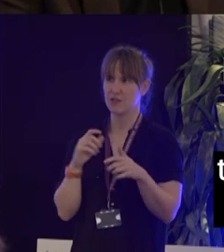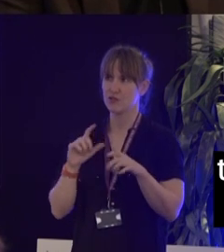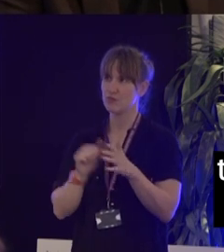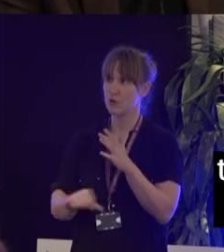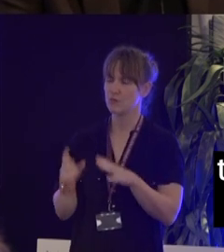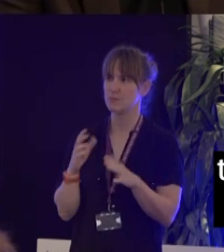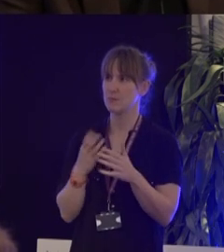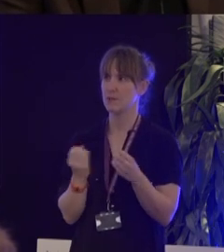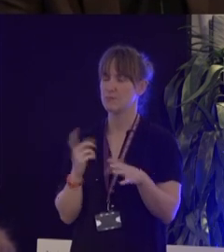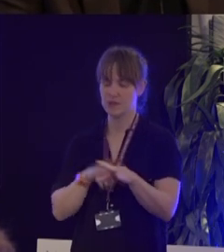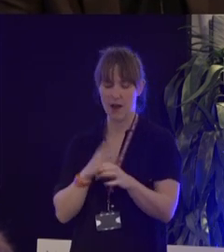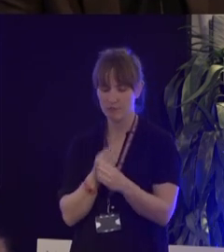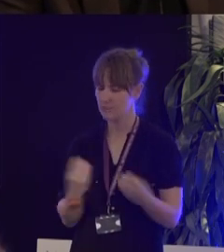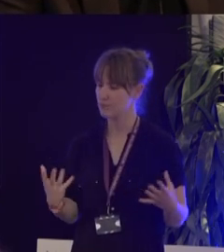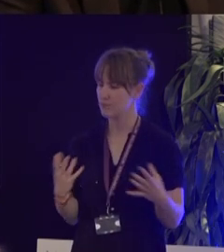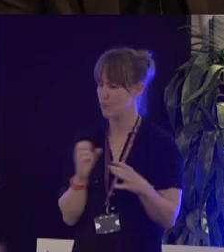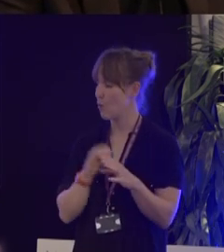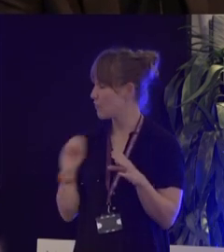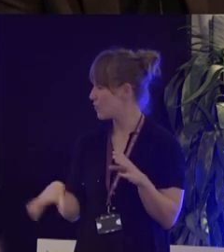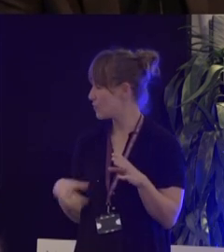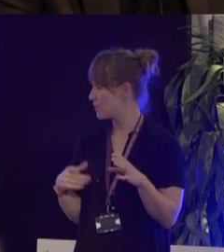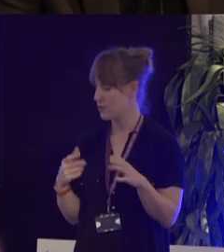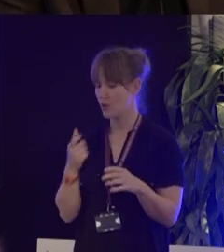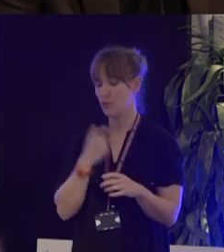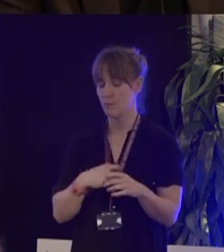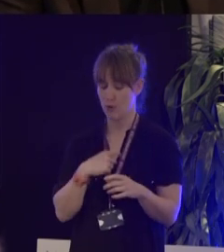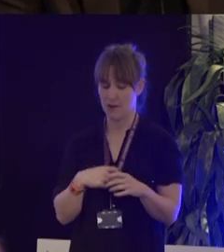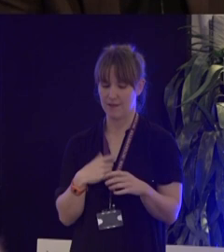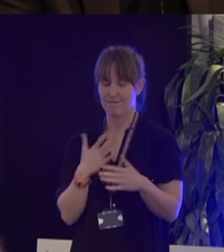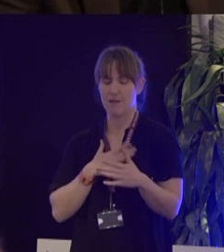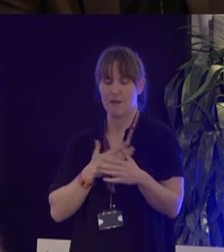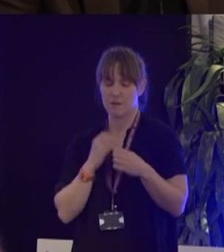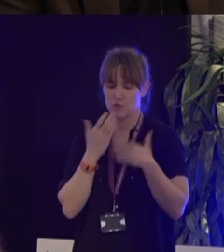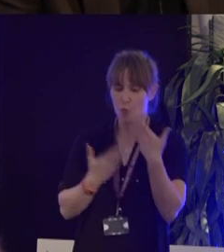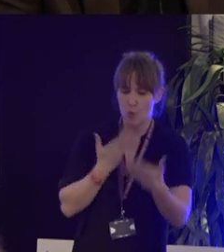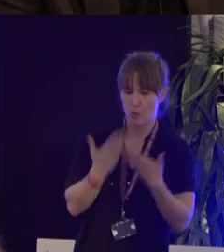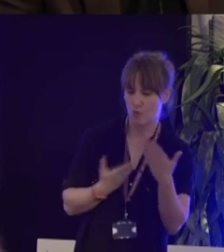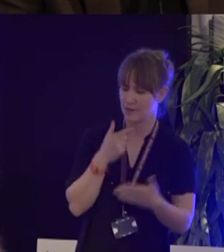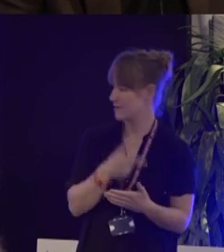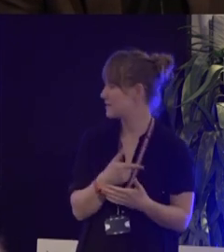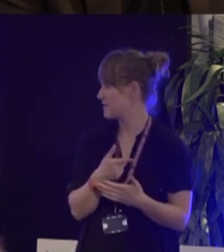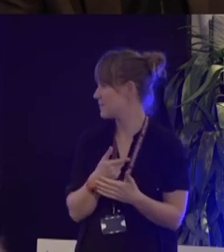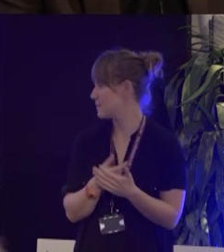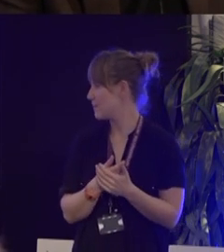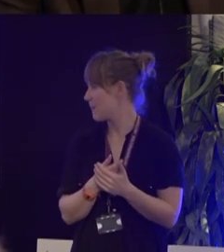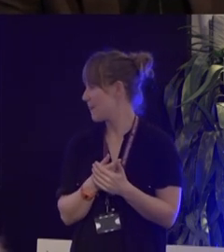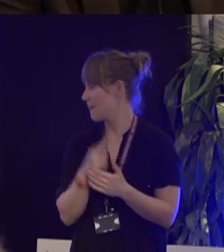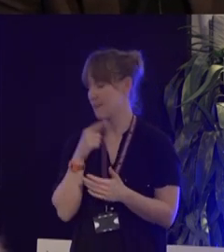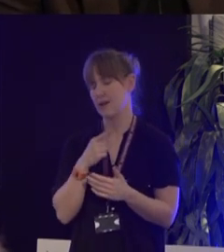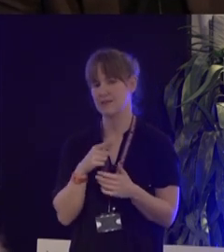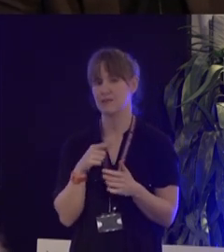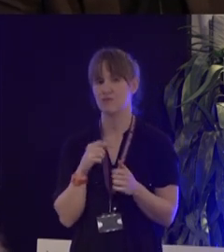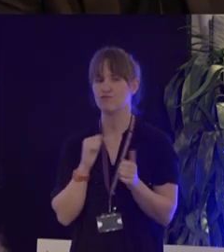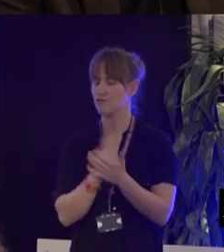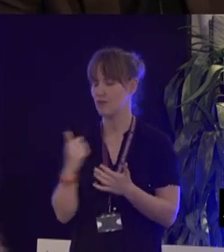just, as human beings, we love stories. That seems to, as of yet, not worn off. And I think that's just